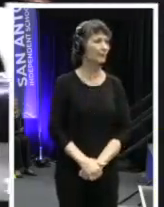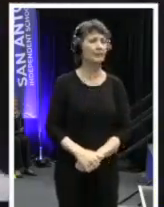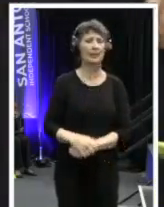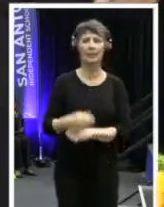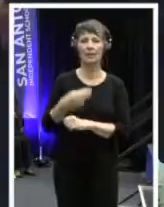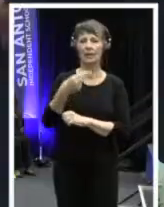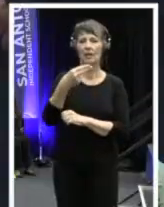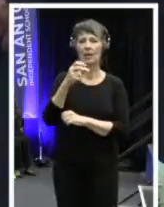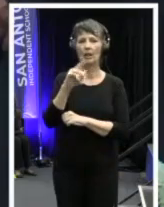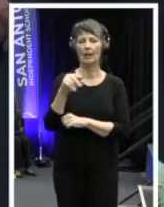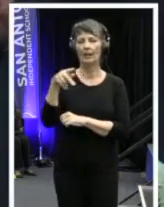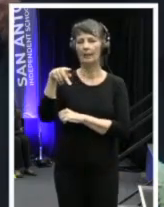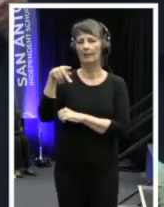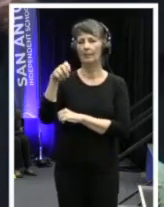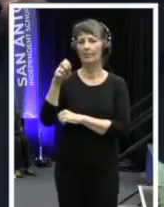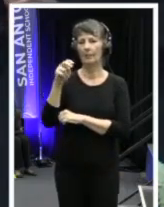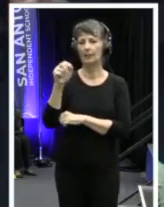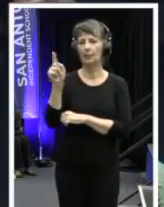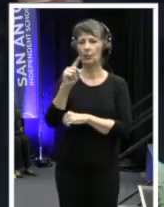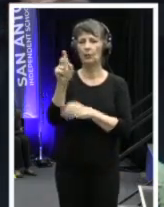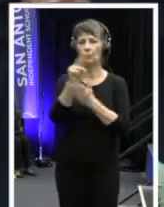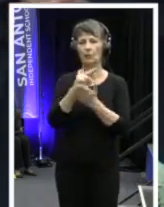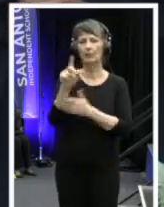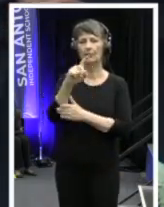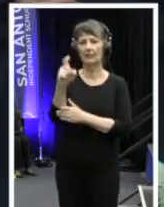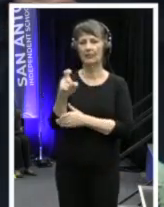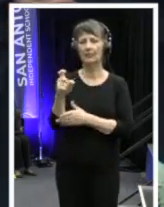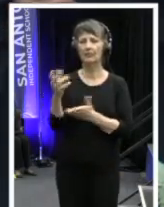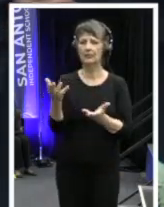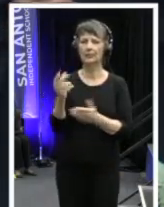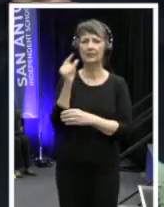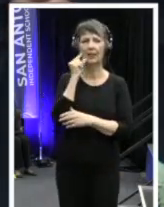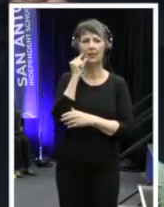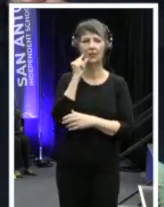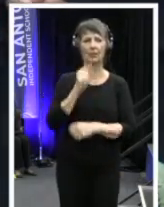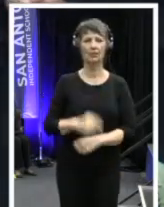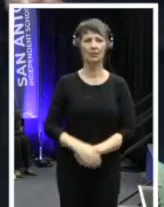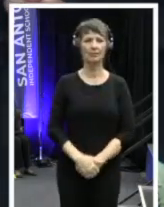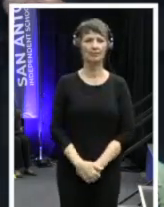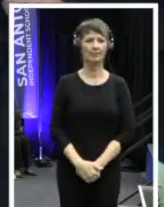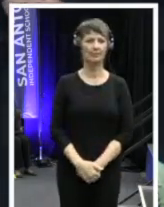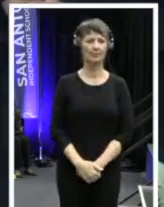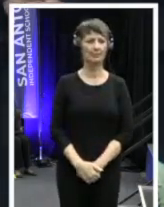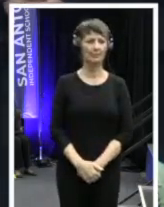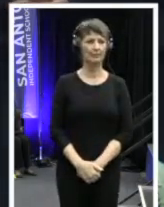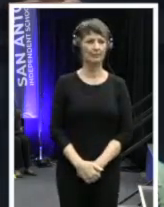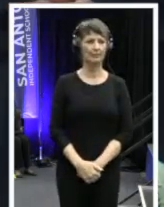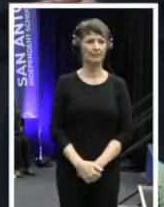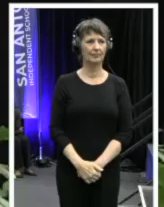Hallie Pina will be attending the University of Texas at San Antonio.